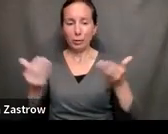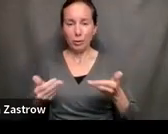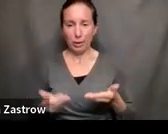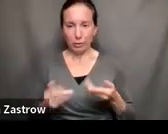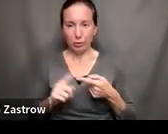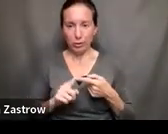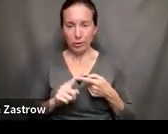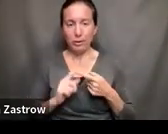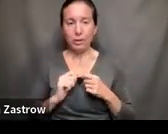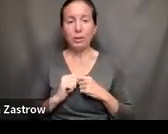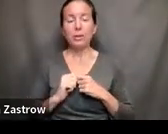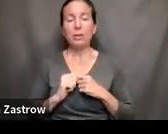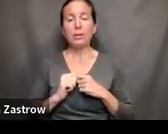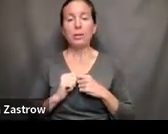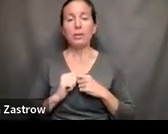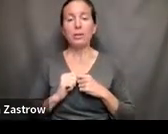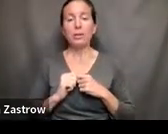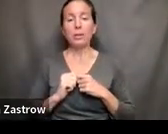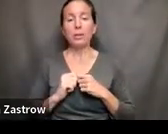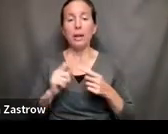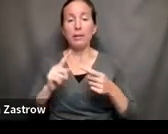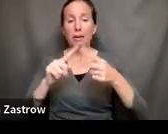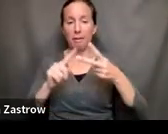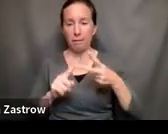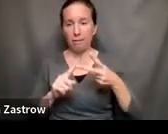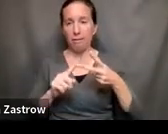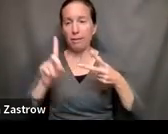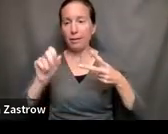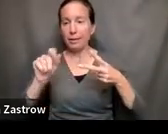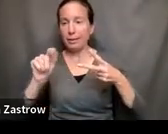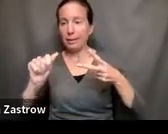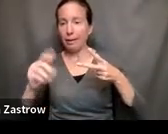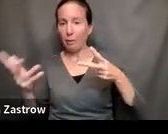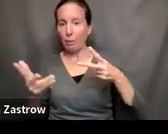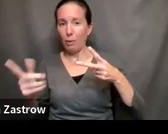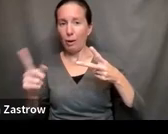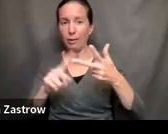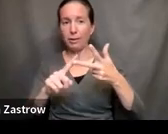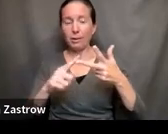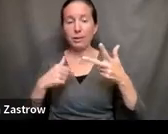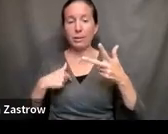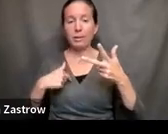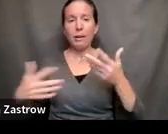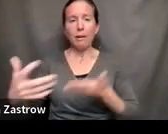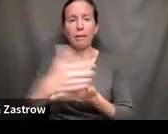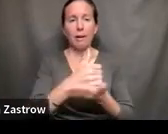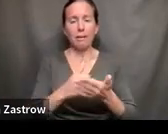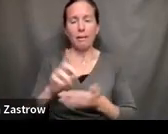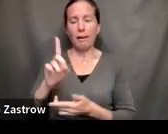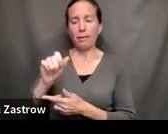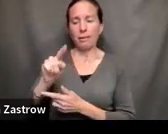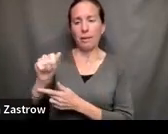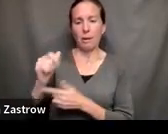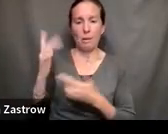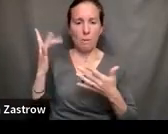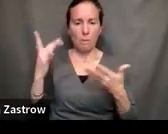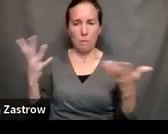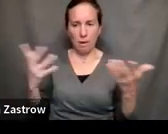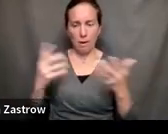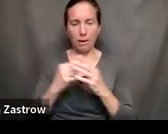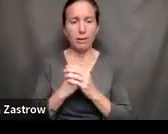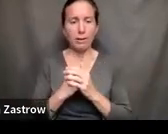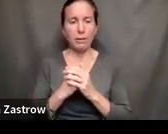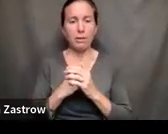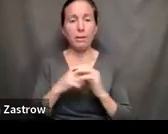just do really quick. What is data? Why do I need to collect data? We're going to take a little